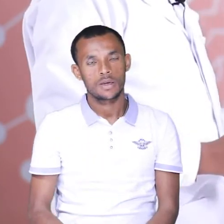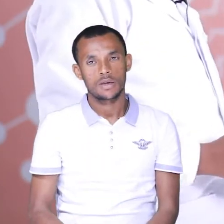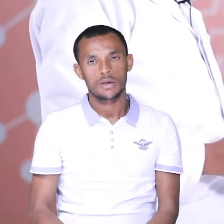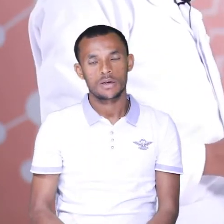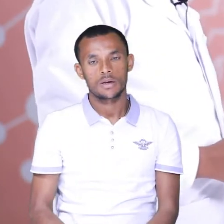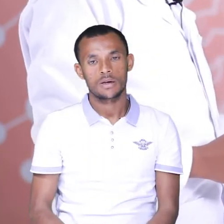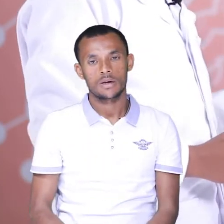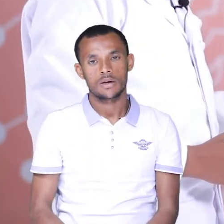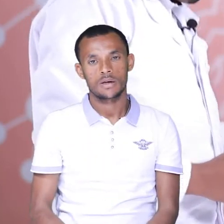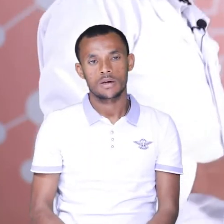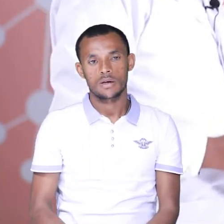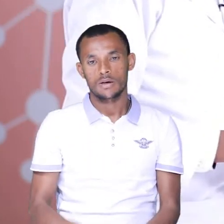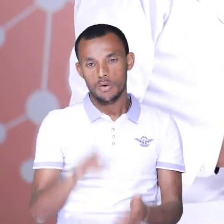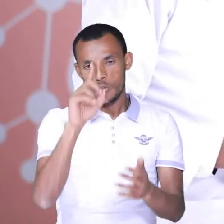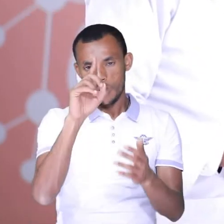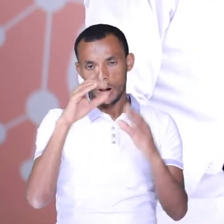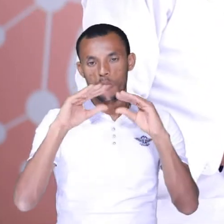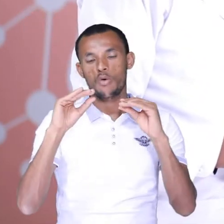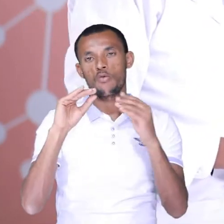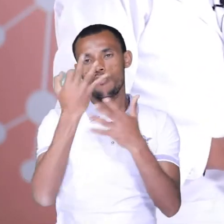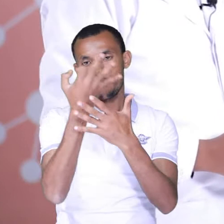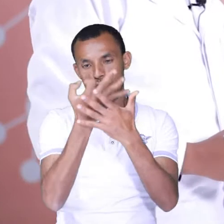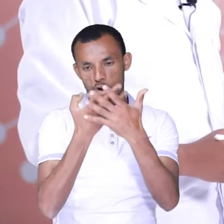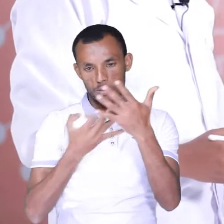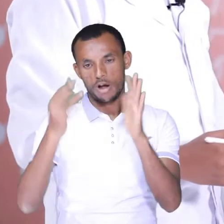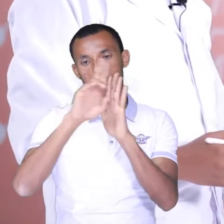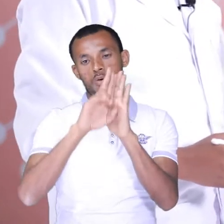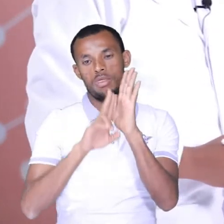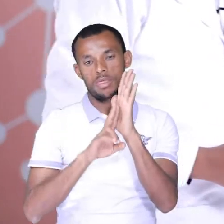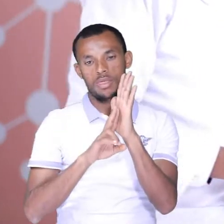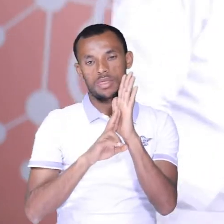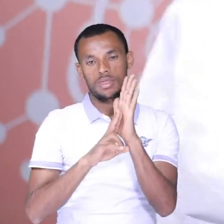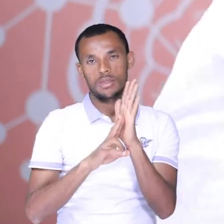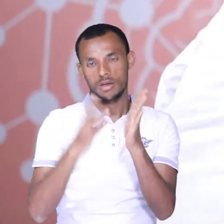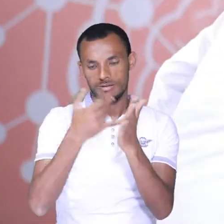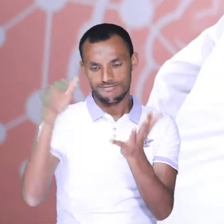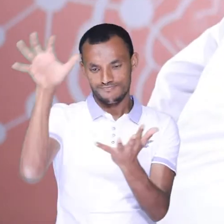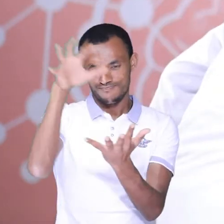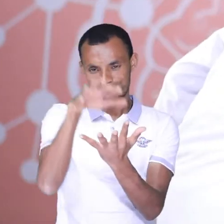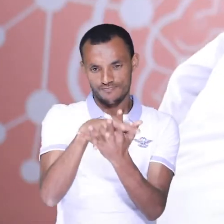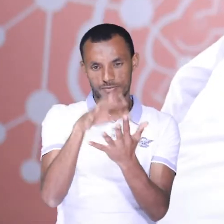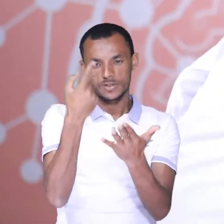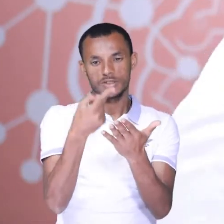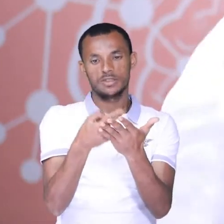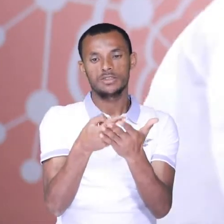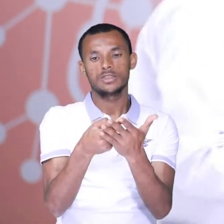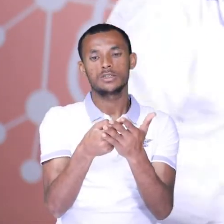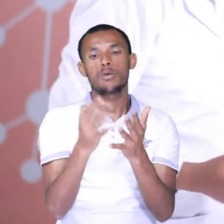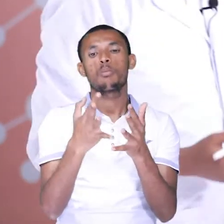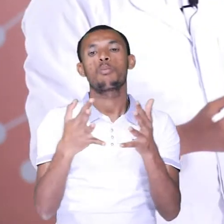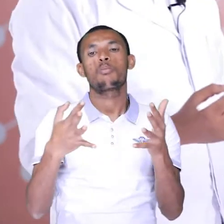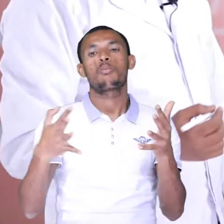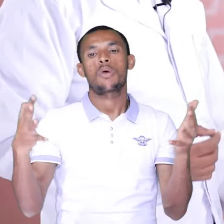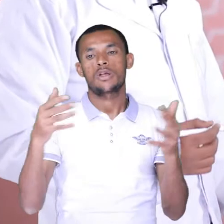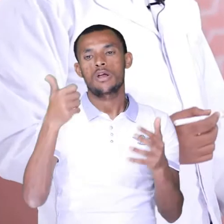of molecules. 1 mole of formula unit, it contains this much Avogadro